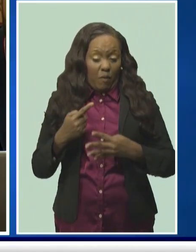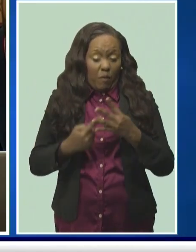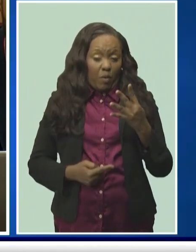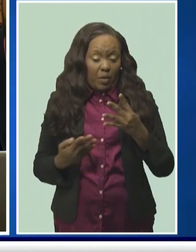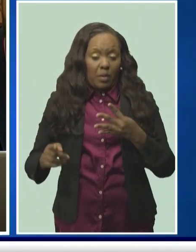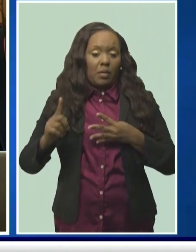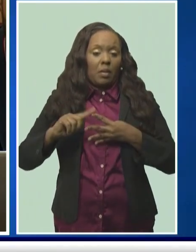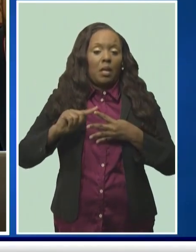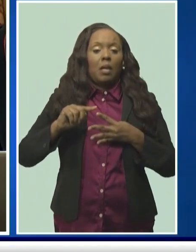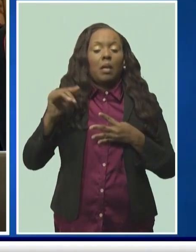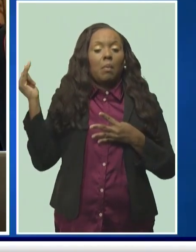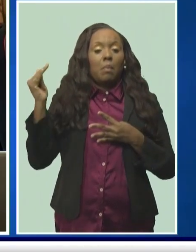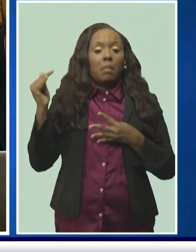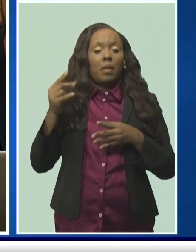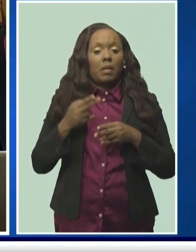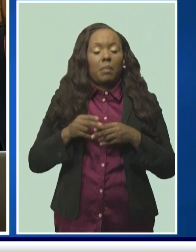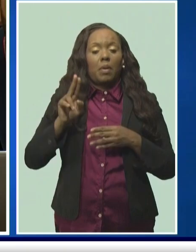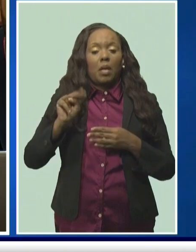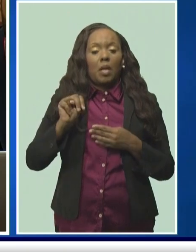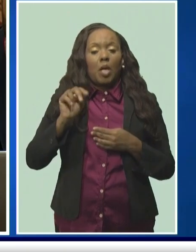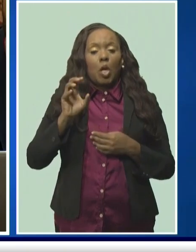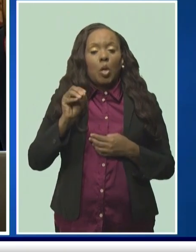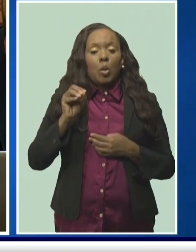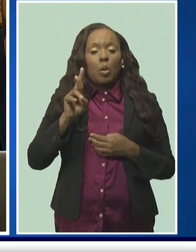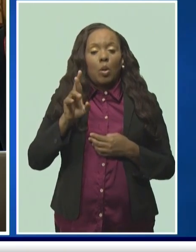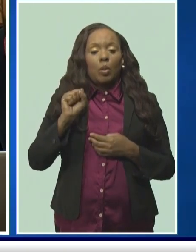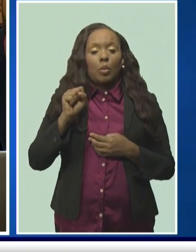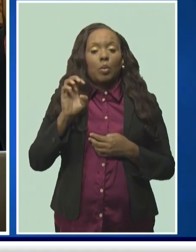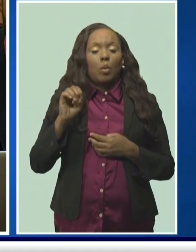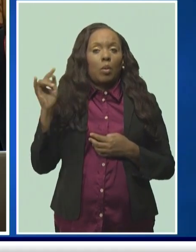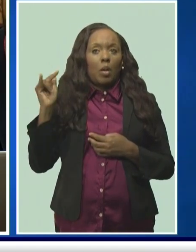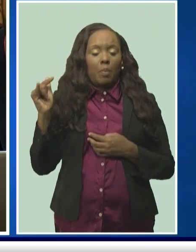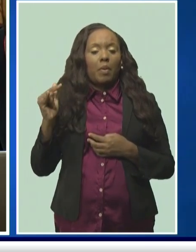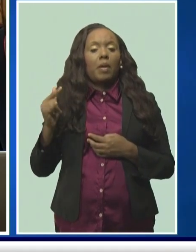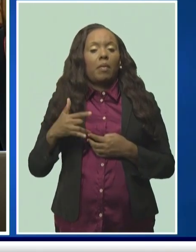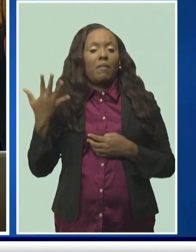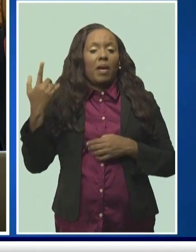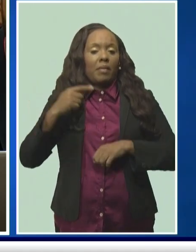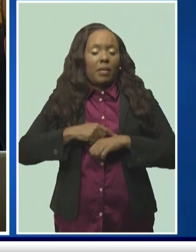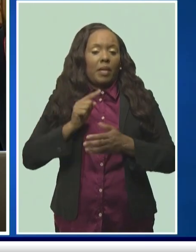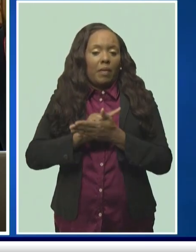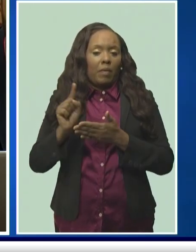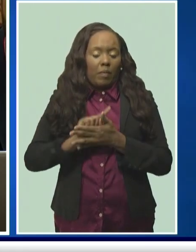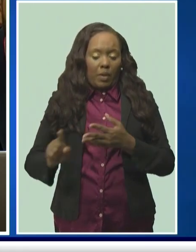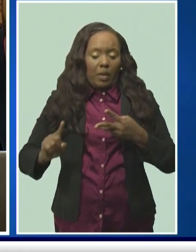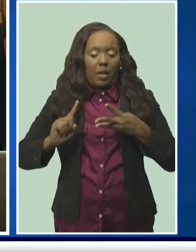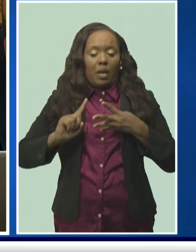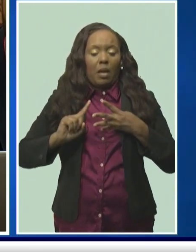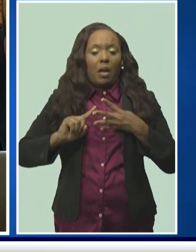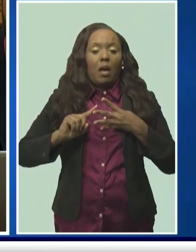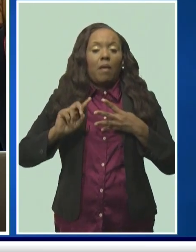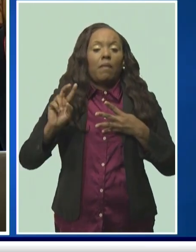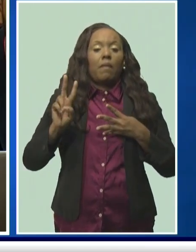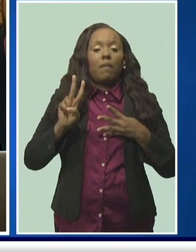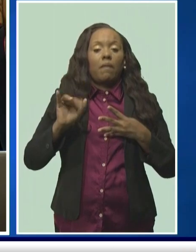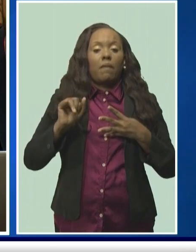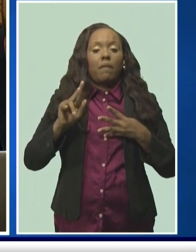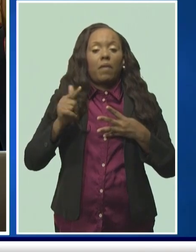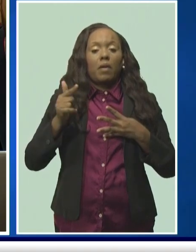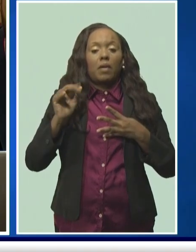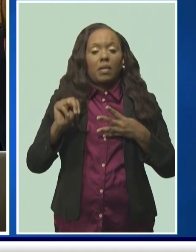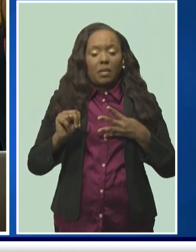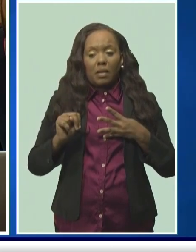North Atlantic is committed to 5-time-a-week service from London Gatwick. The second, Virgin Atlantic going double daily from London Heathrow